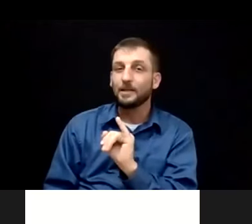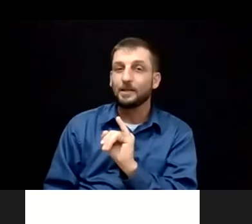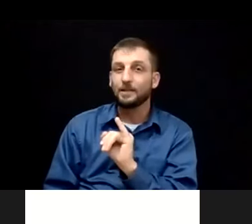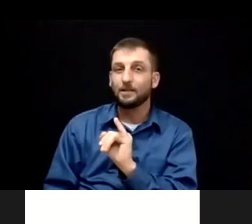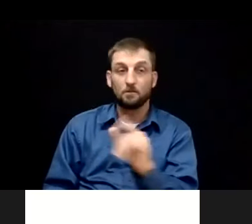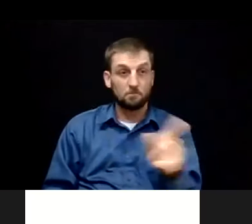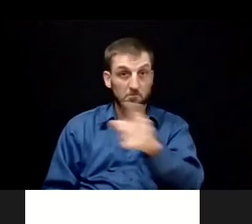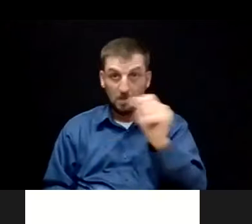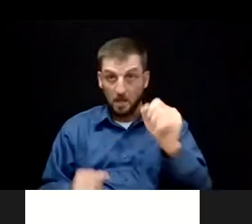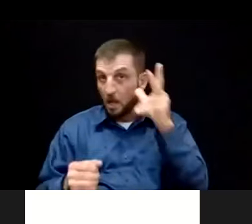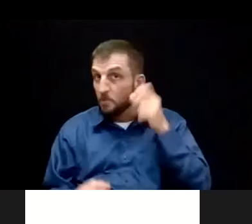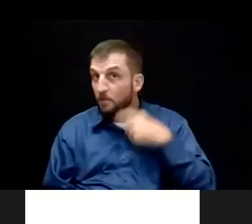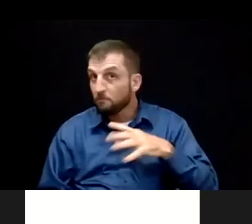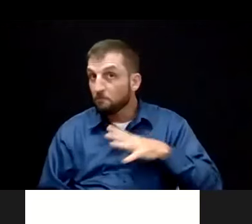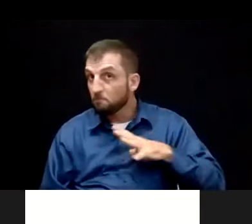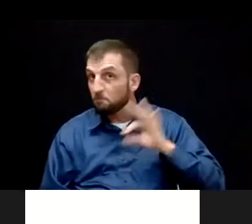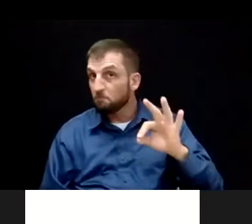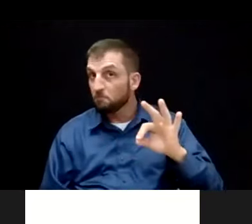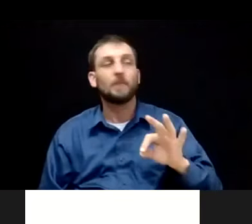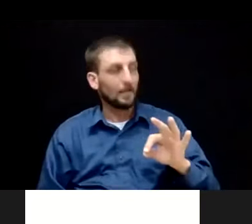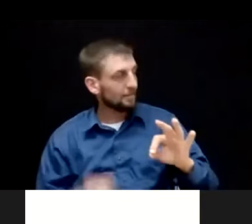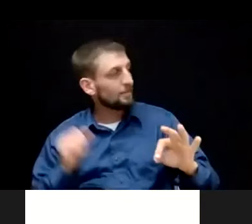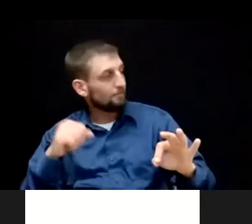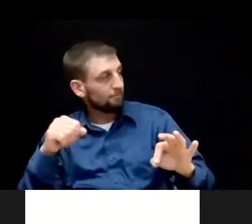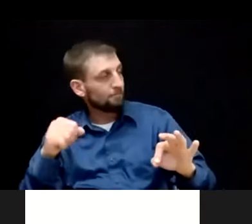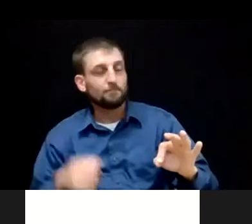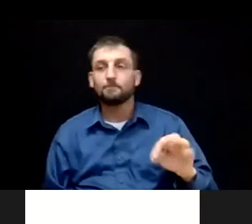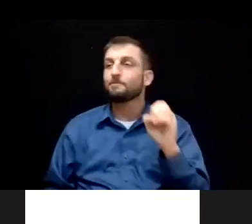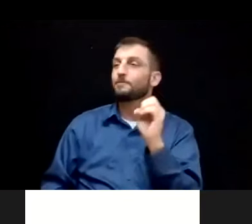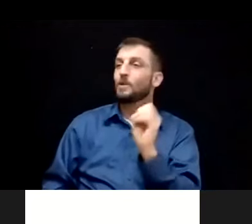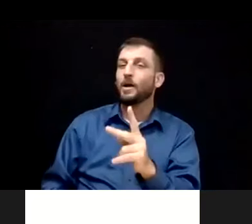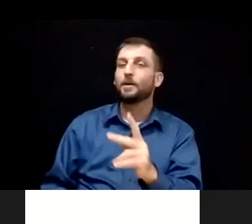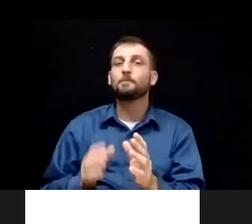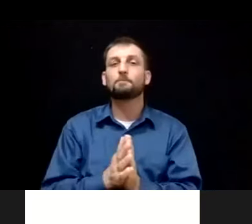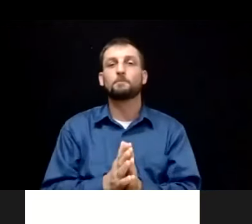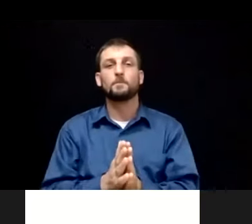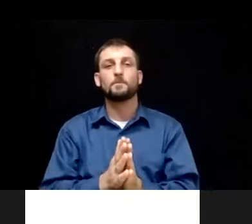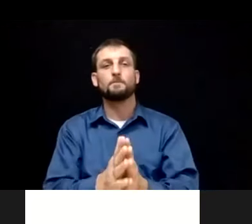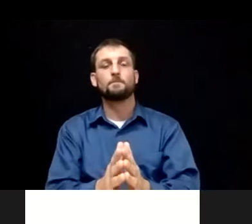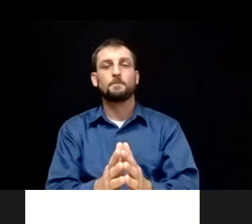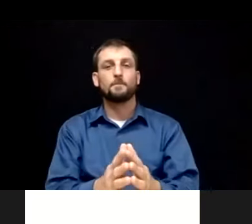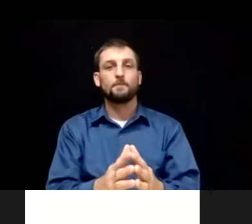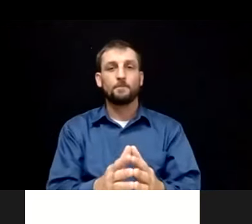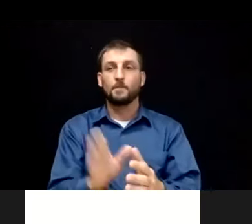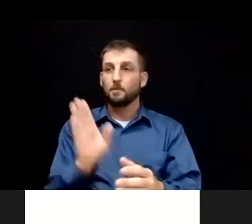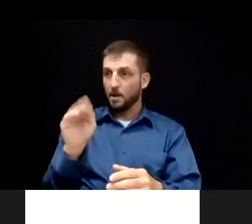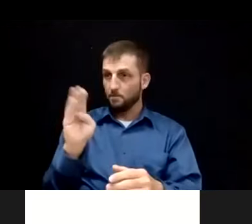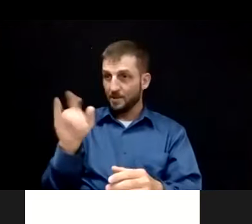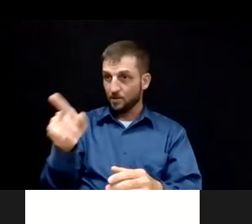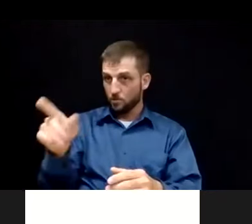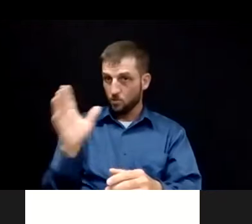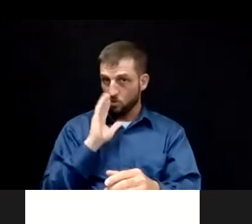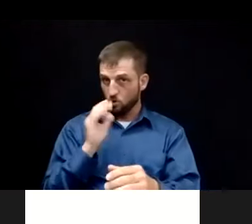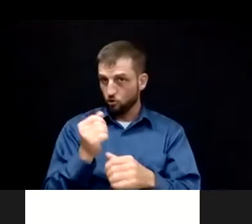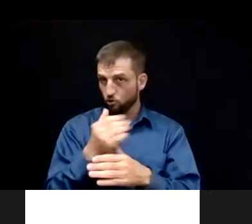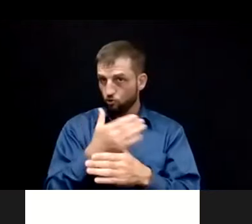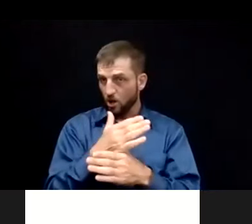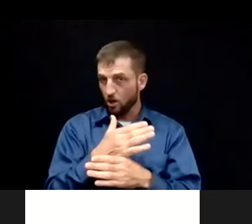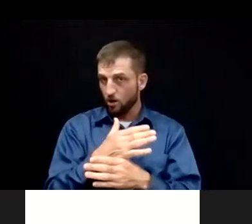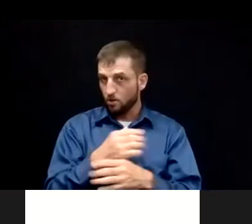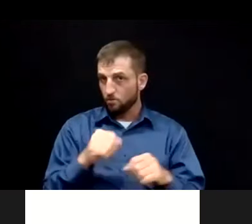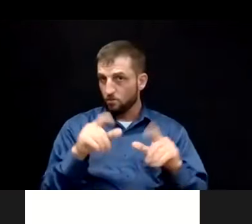everybody hear me okay? Yes. Okay. So, Bambi, are you going to share my slides? Oh, you